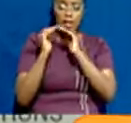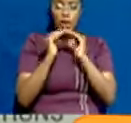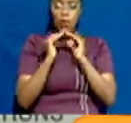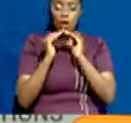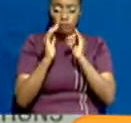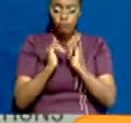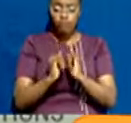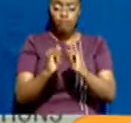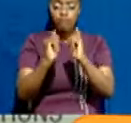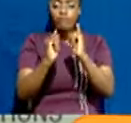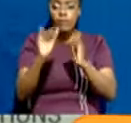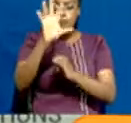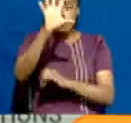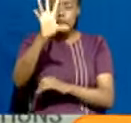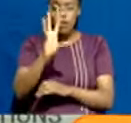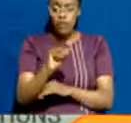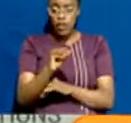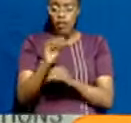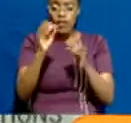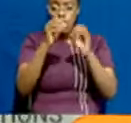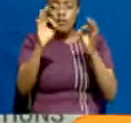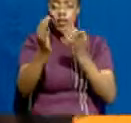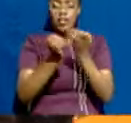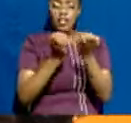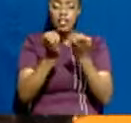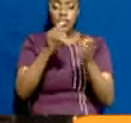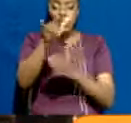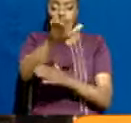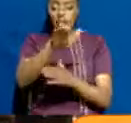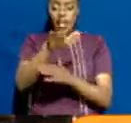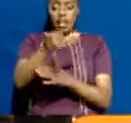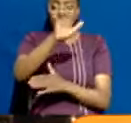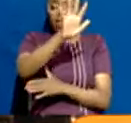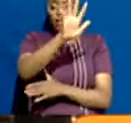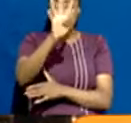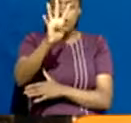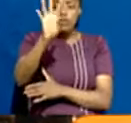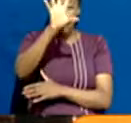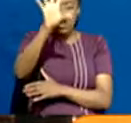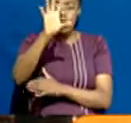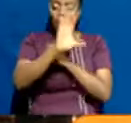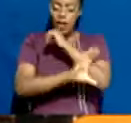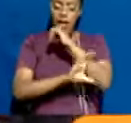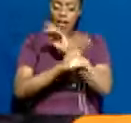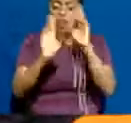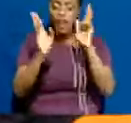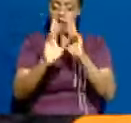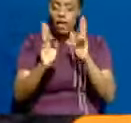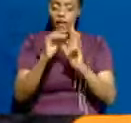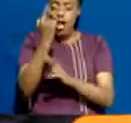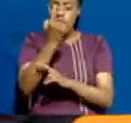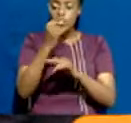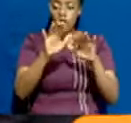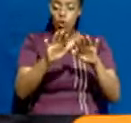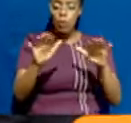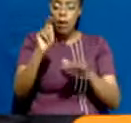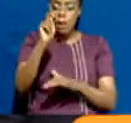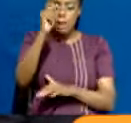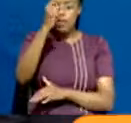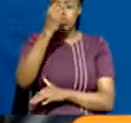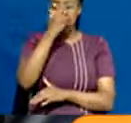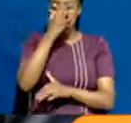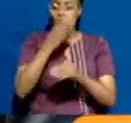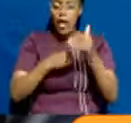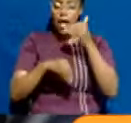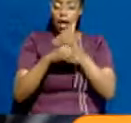the implementation of the Africa Continental Free Trade Area, where 54 countries have agreed to create a single market, President Ruto